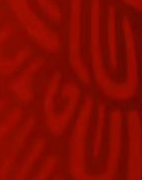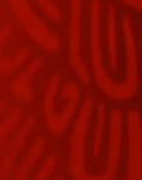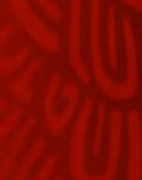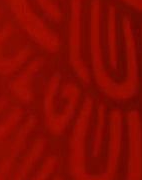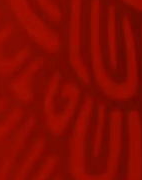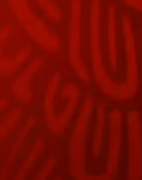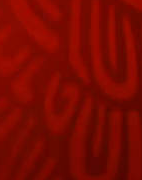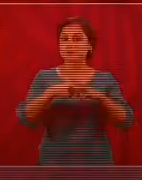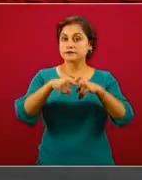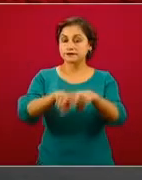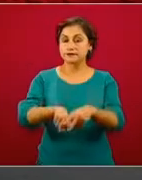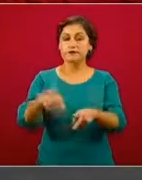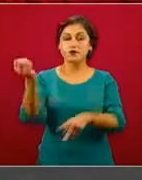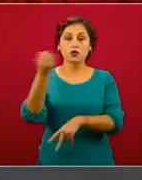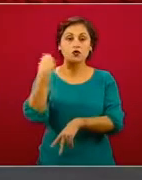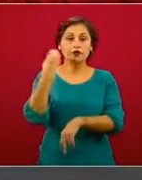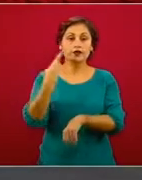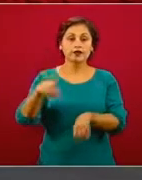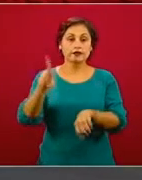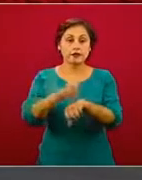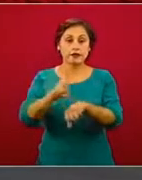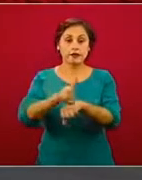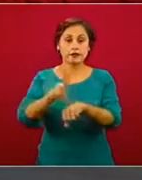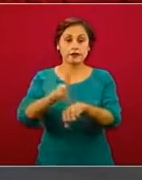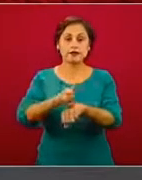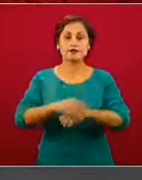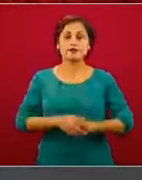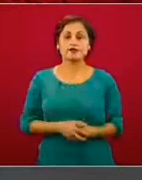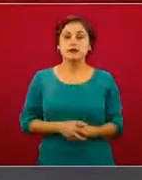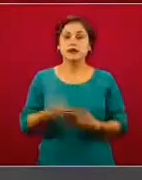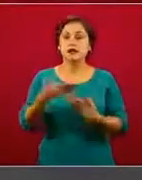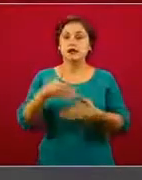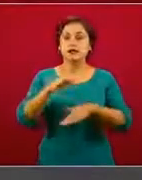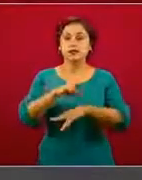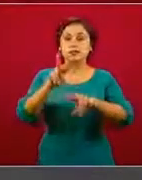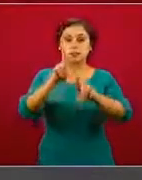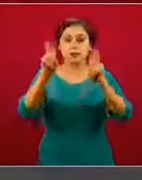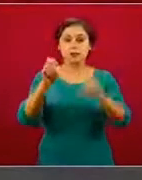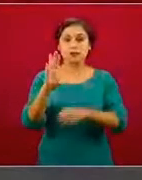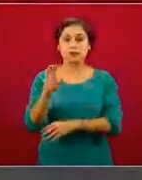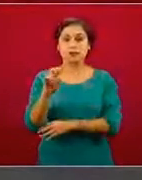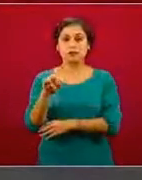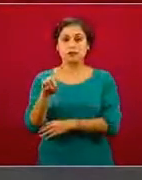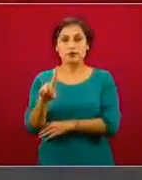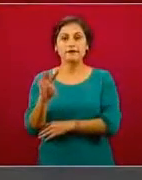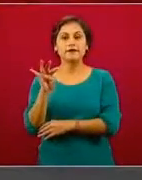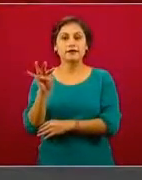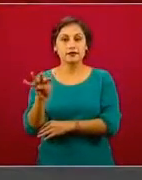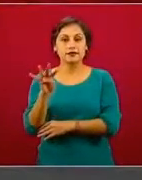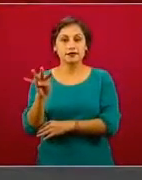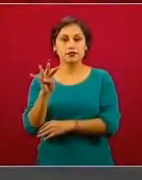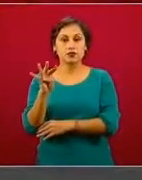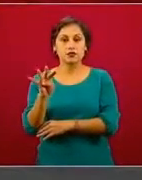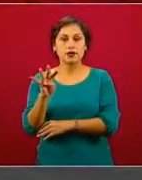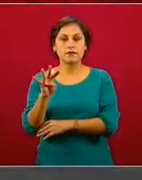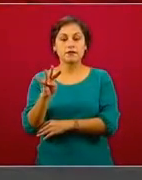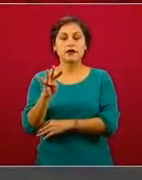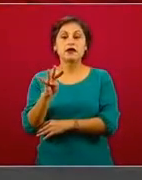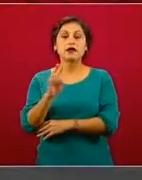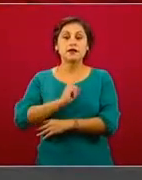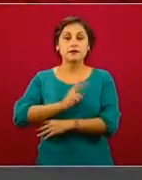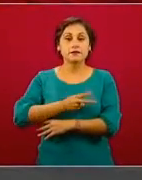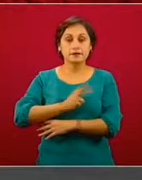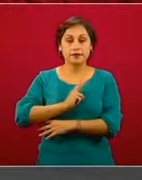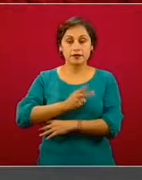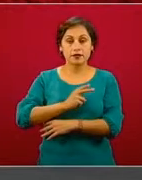diaria Today, we're going sobre to start la the situación de la daily pandemia press briefing on COVID-19, pandemia causada the por disease el nuevo